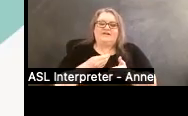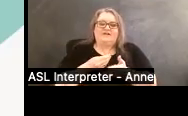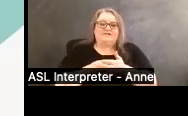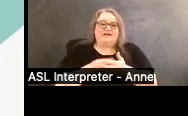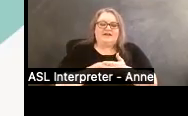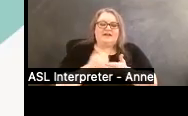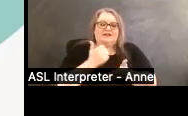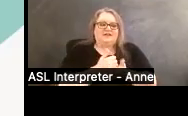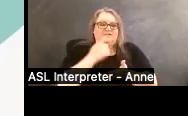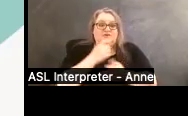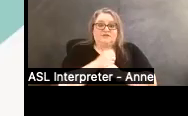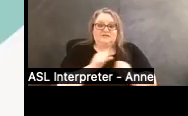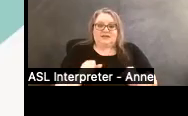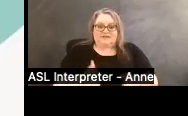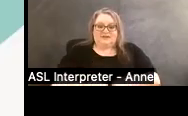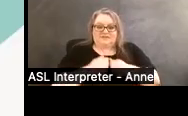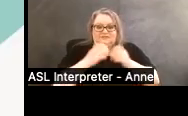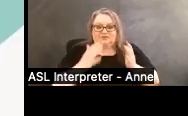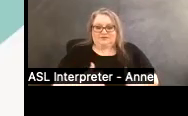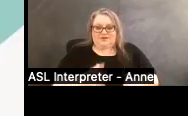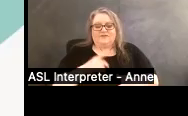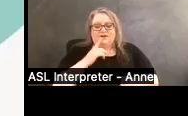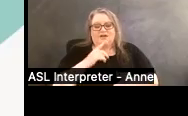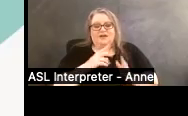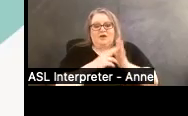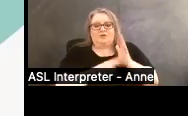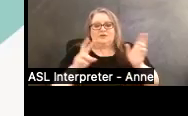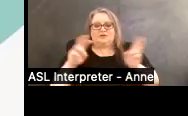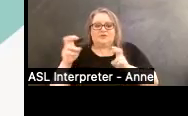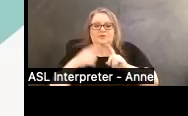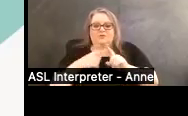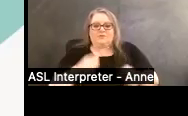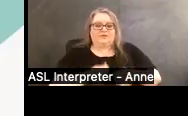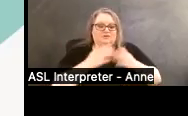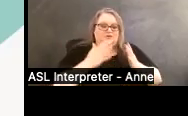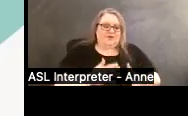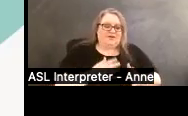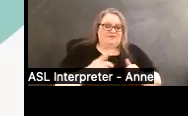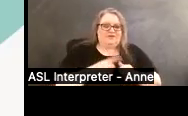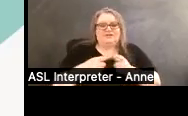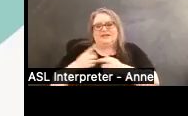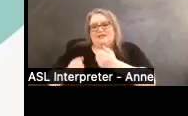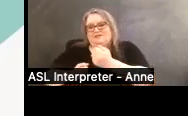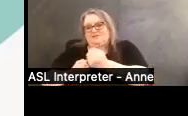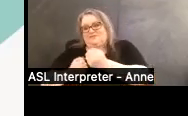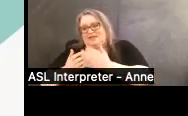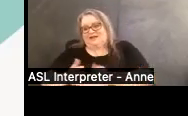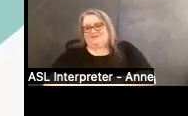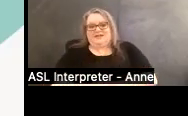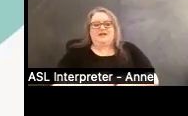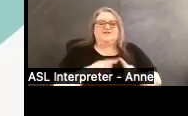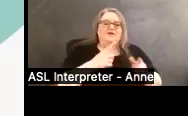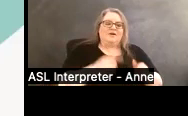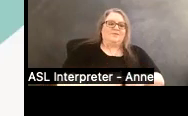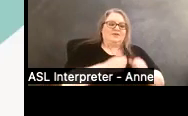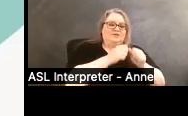survivors. And these are quotes. I'll read the quote from the survivor first, and then I'll read the quote from the advocate. The quote from the survivor goes